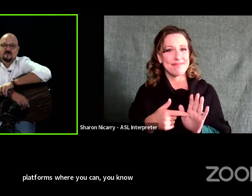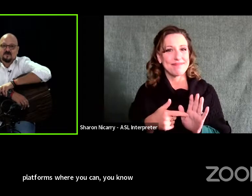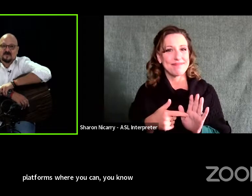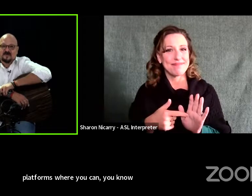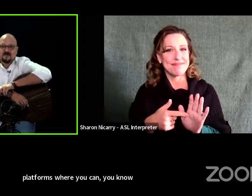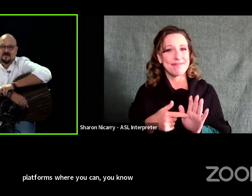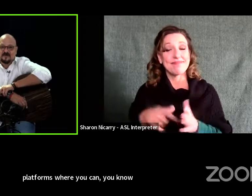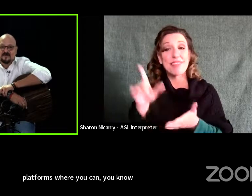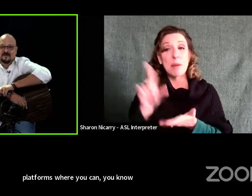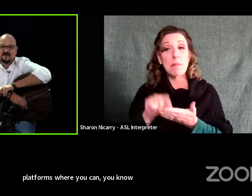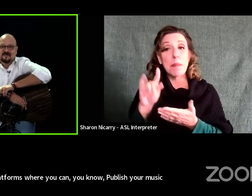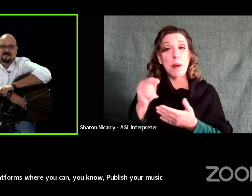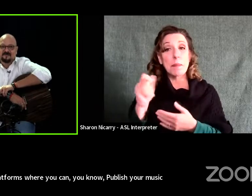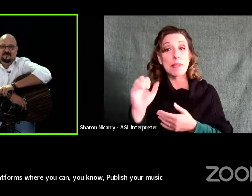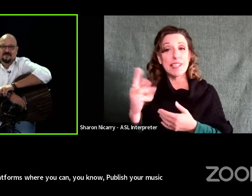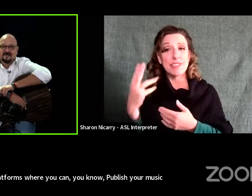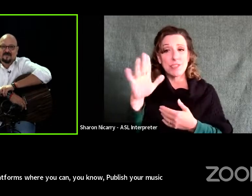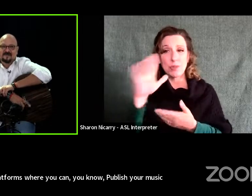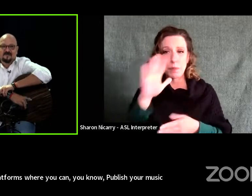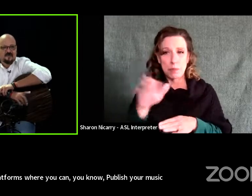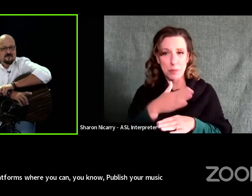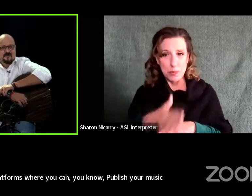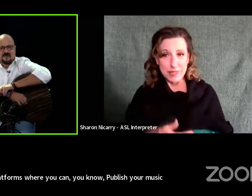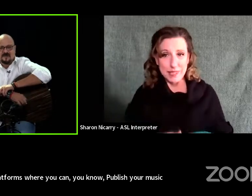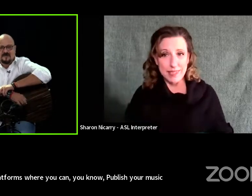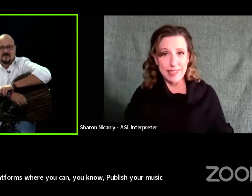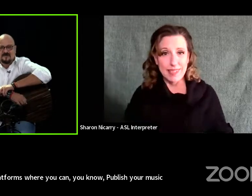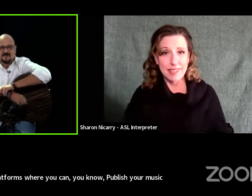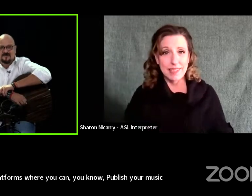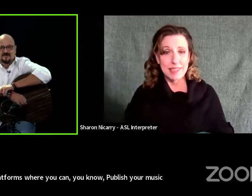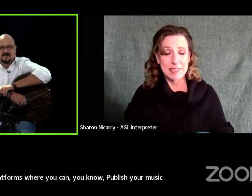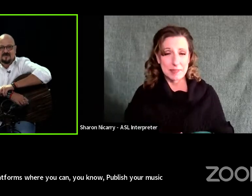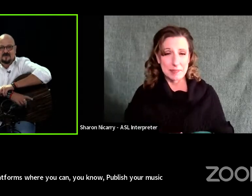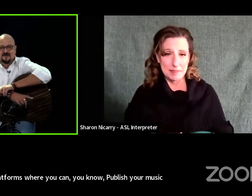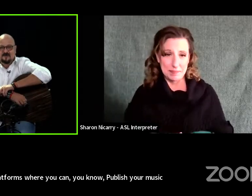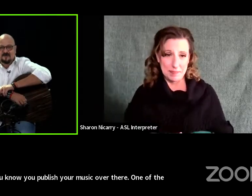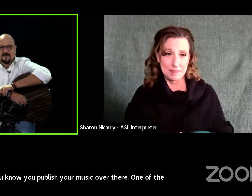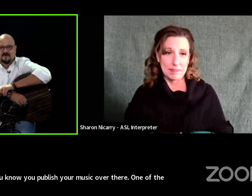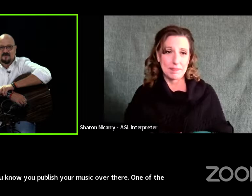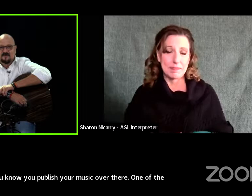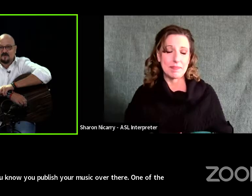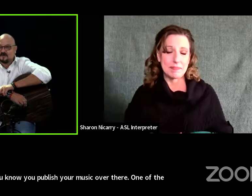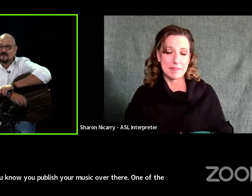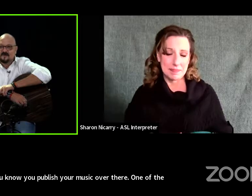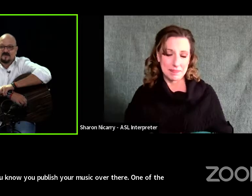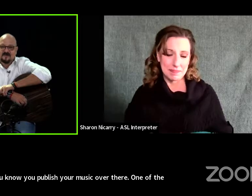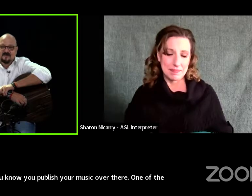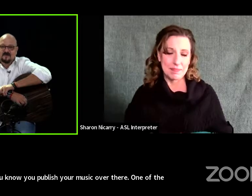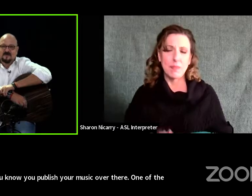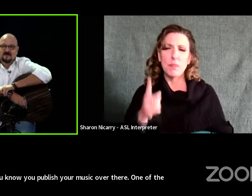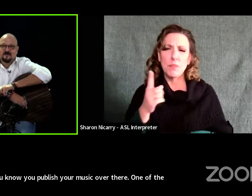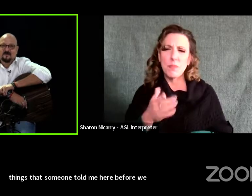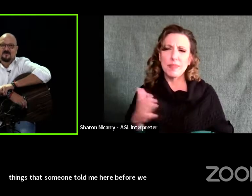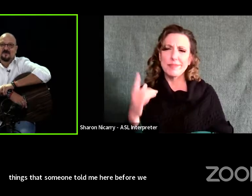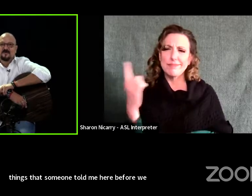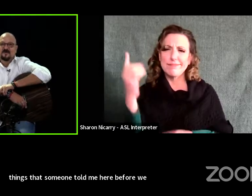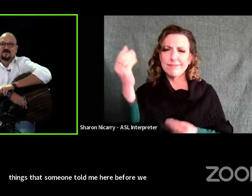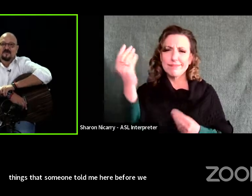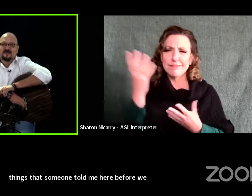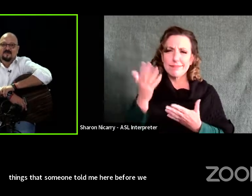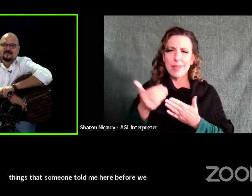publish your music over there. One of the things that someone told me here before we start is to talk